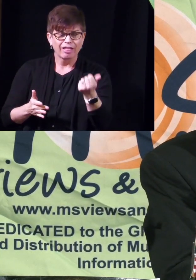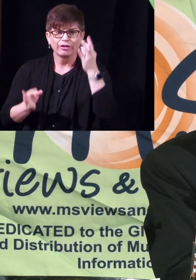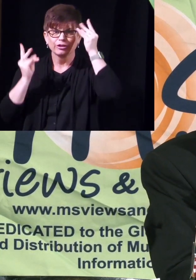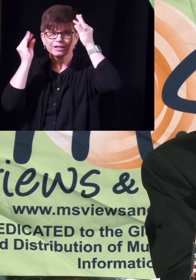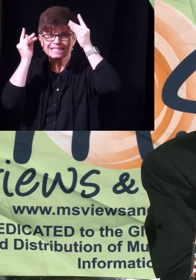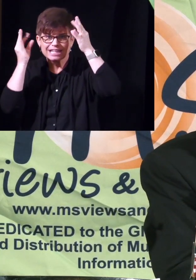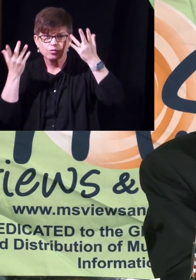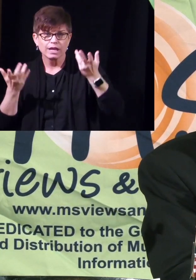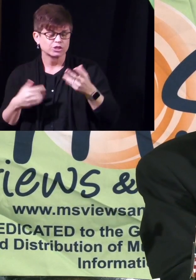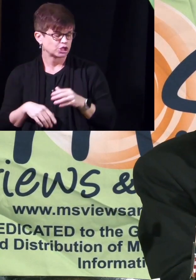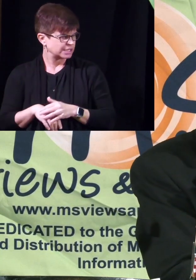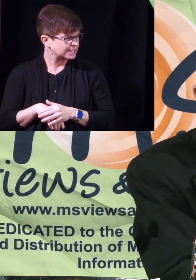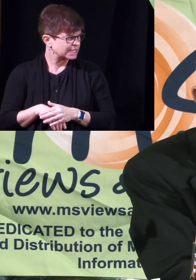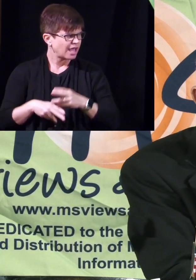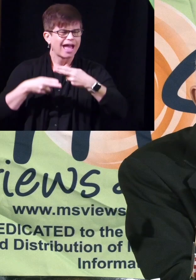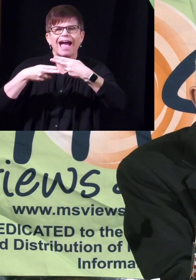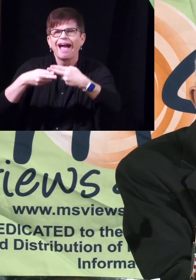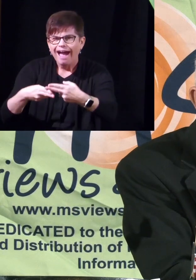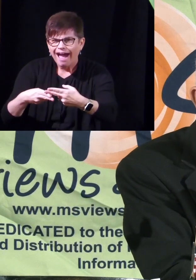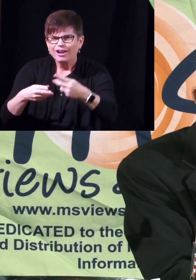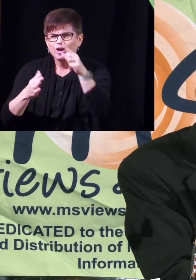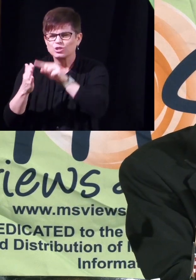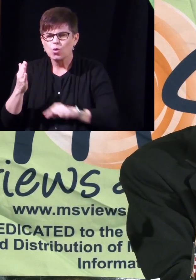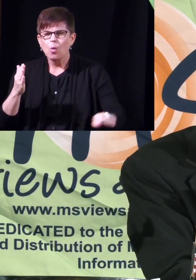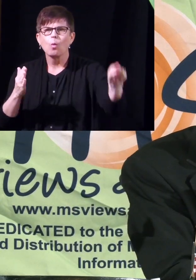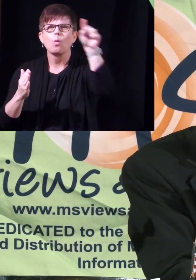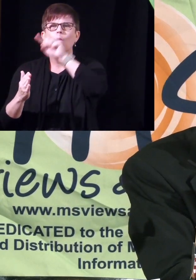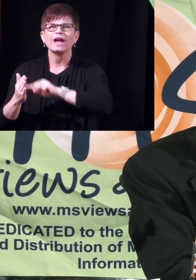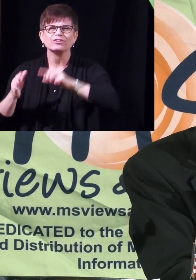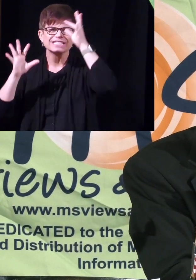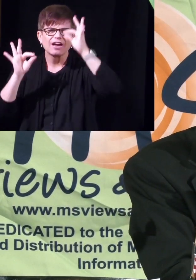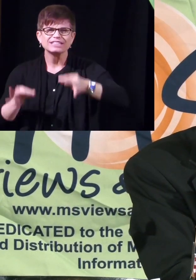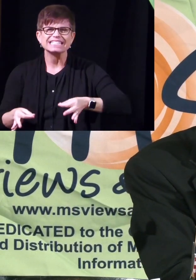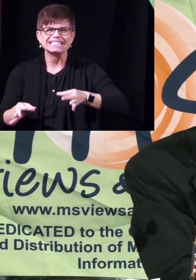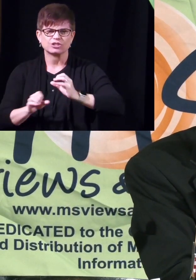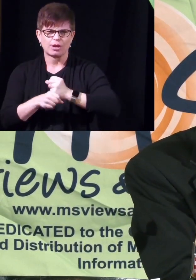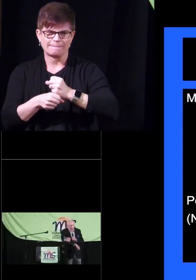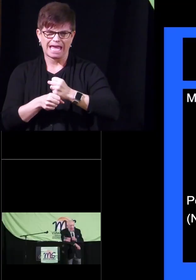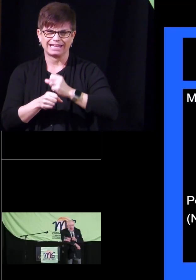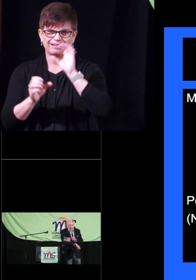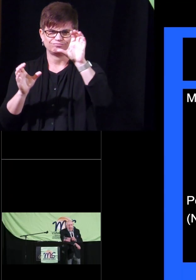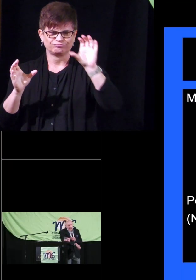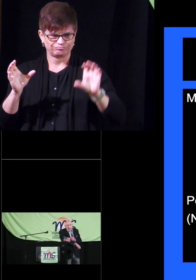to think about. I call these the wheels of decision-making.